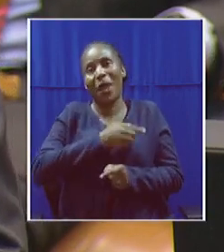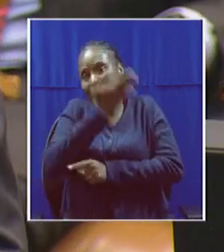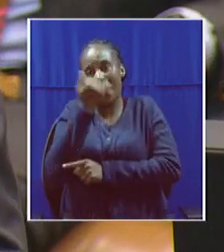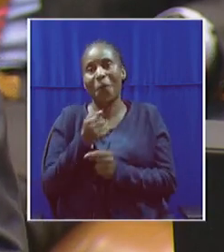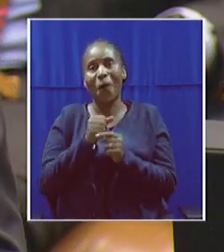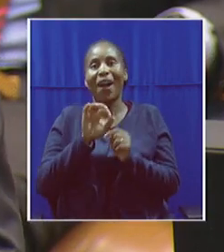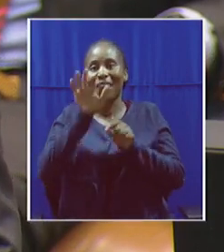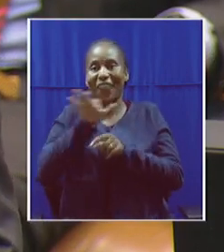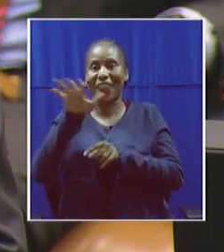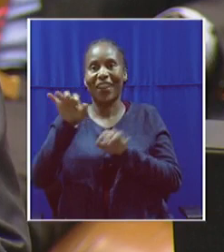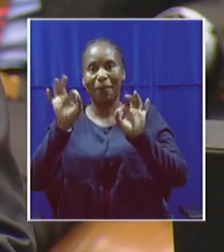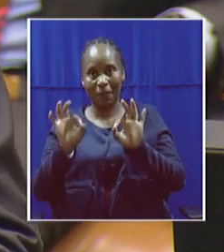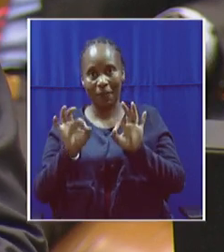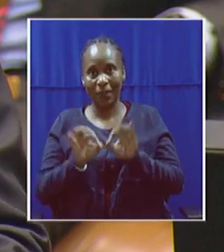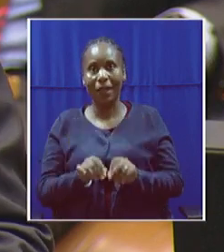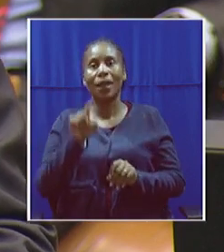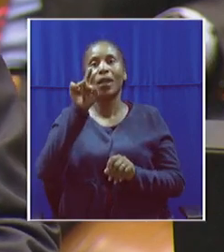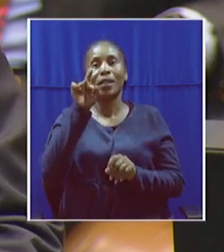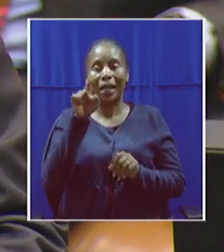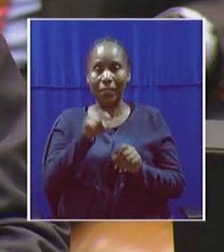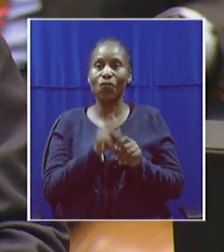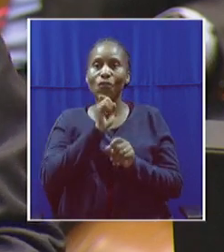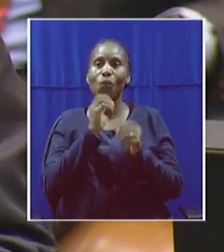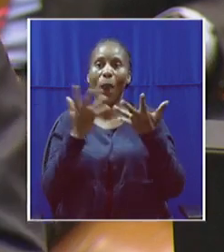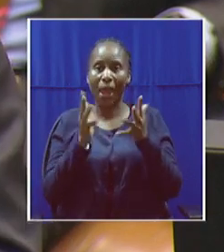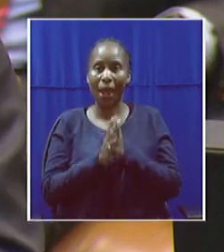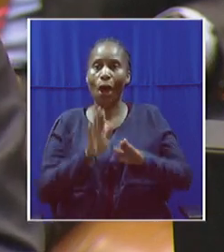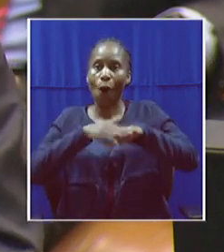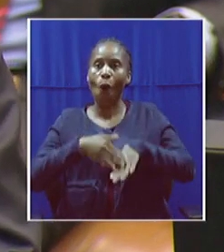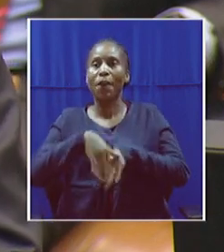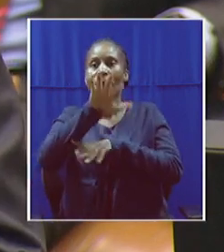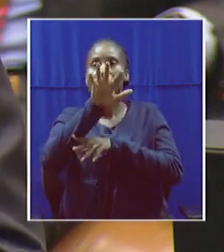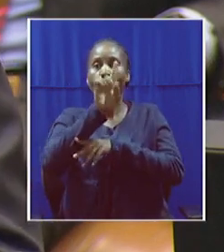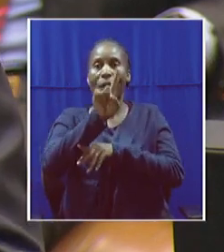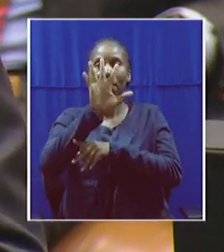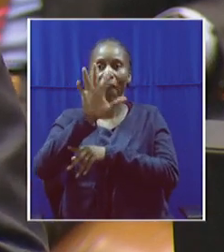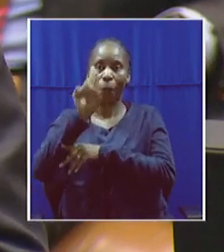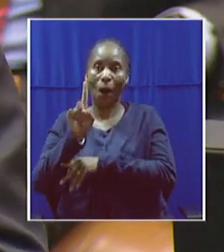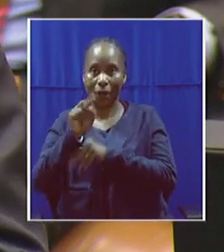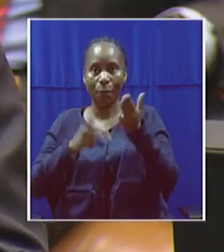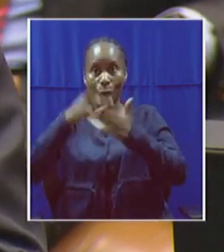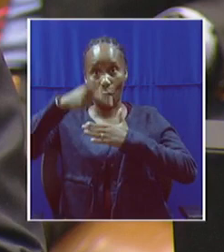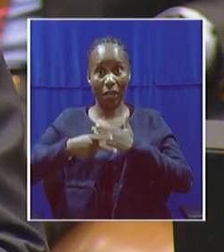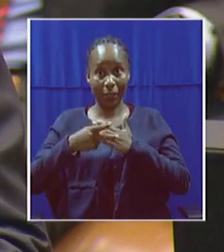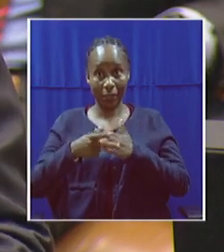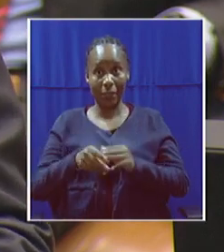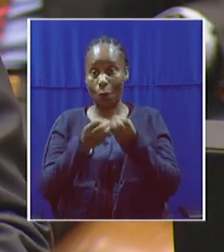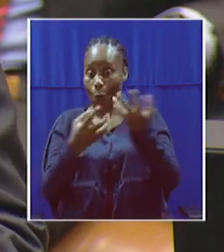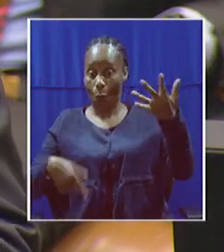on 151 projects there's a table here of the projects as